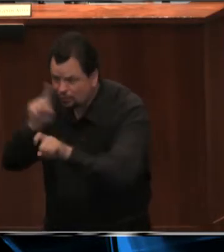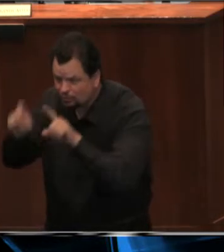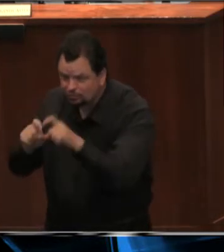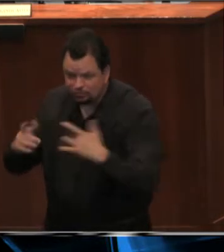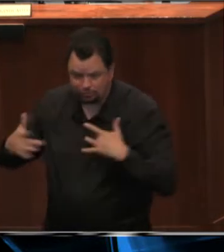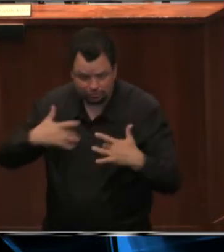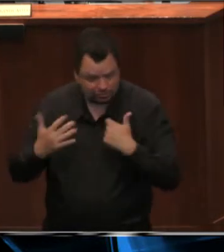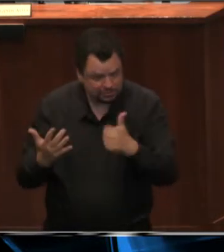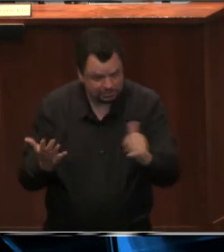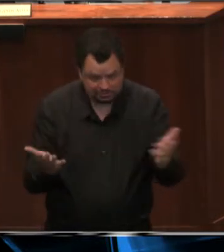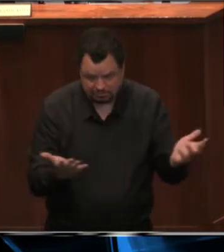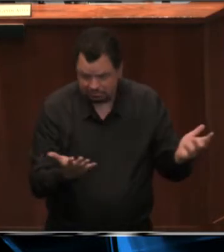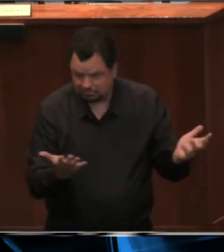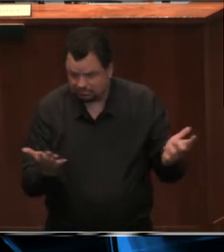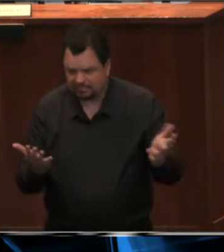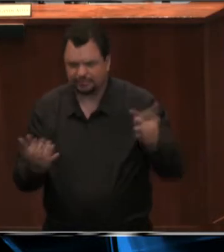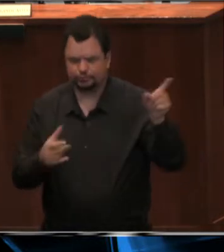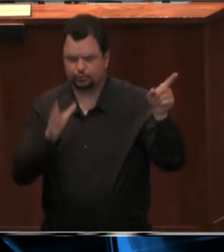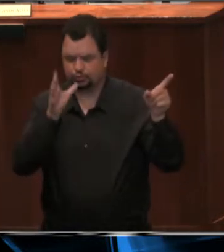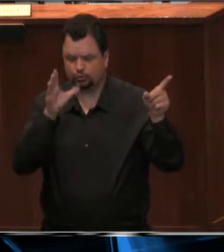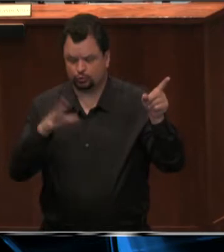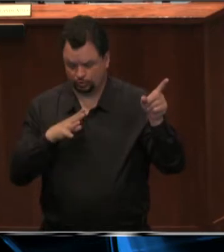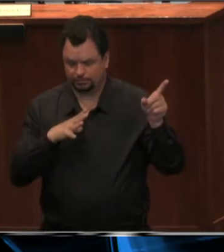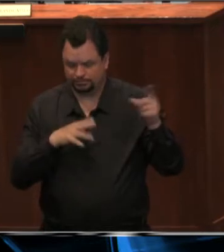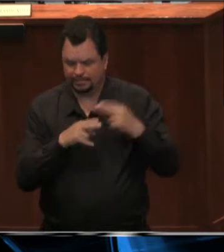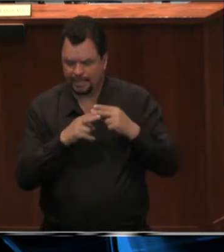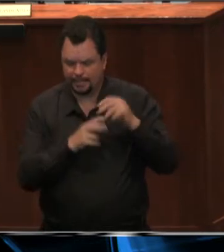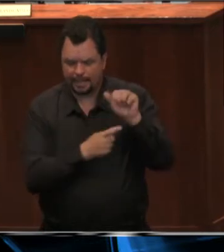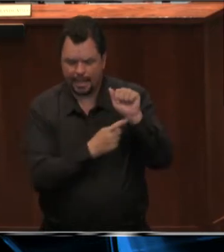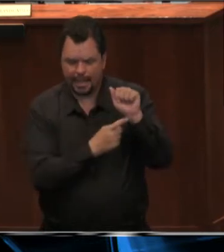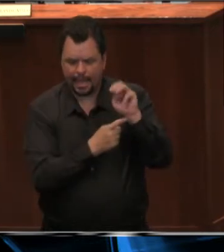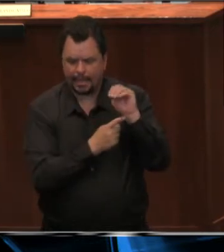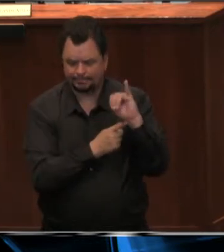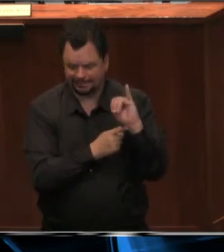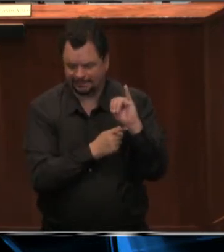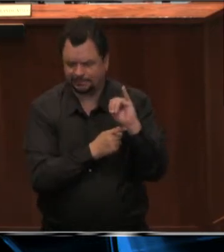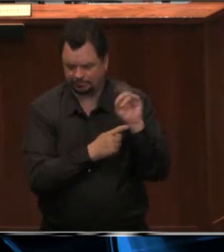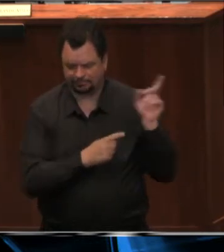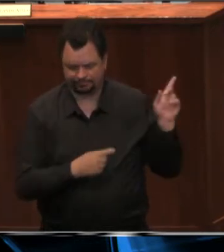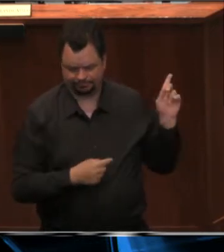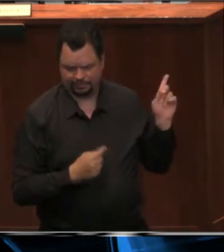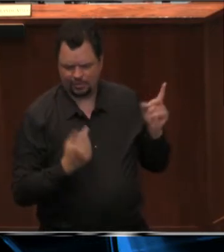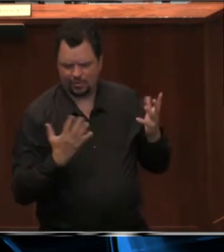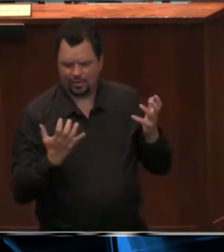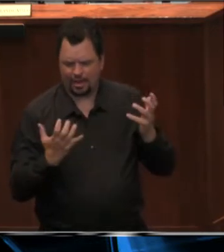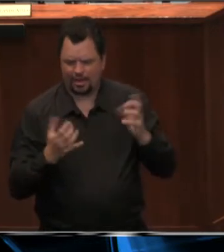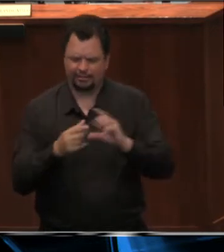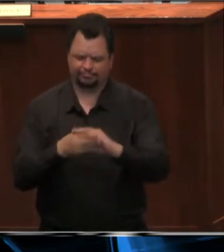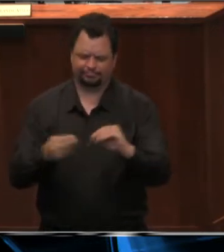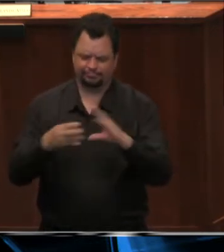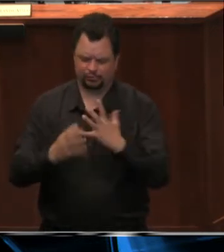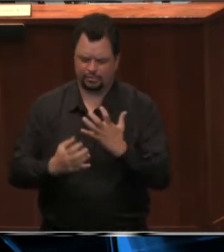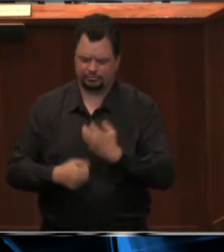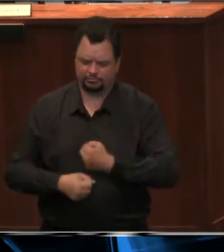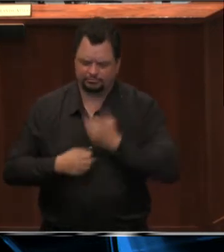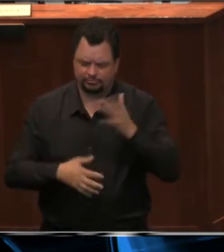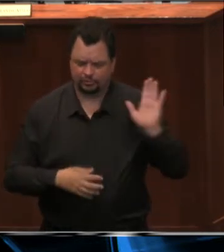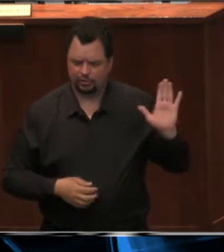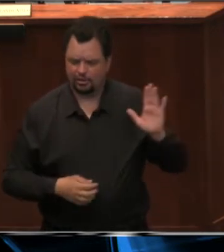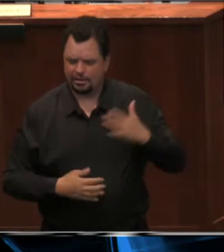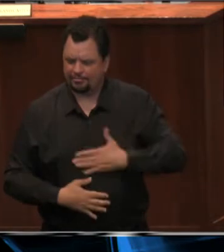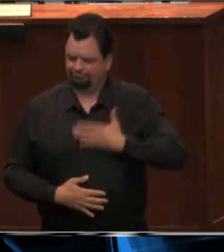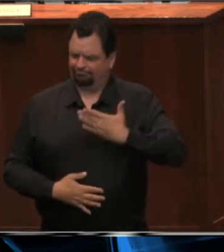Amy? Thank you, sir. I just wanted to express my extreme appreciation for all of